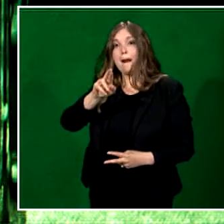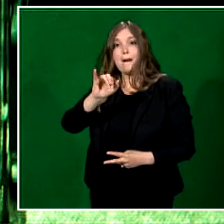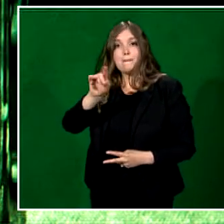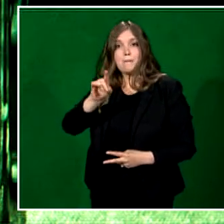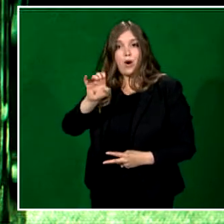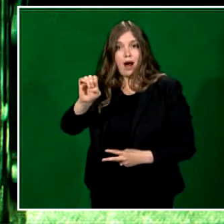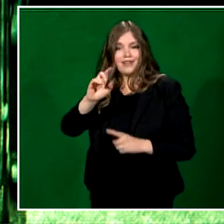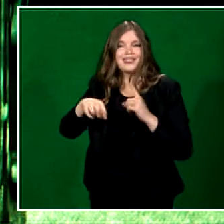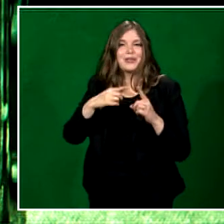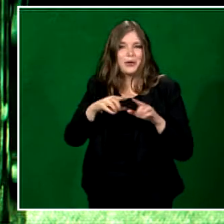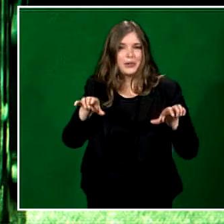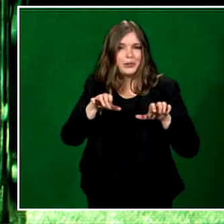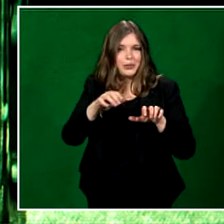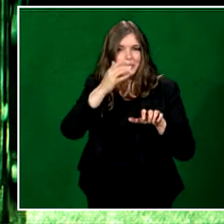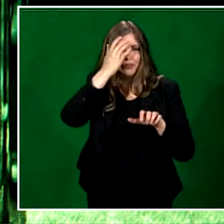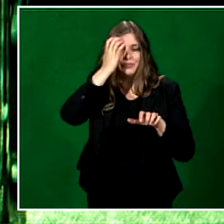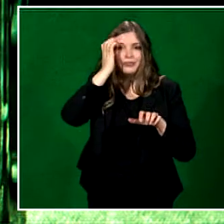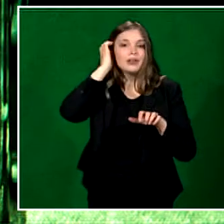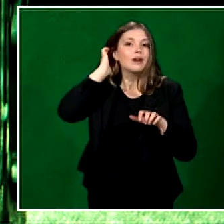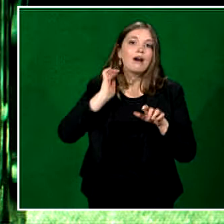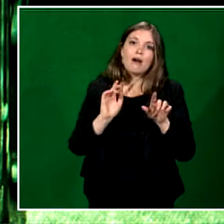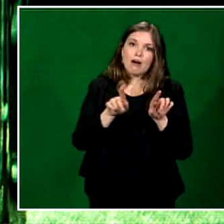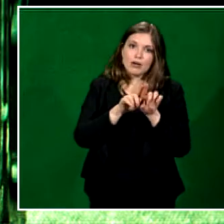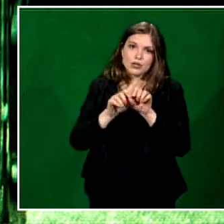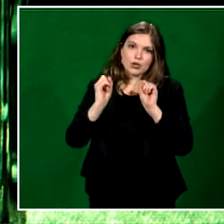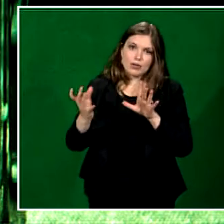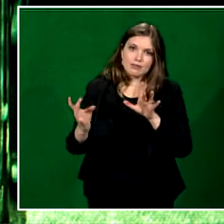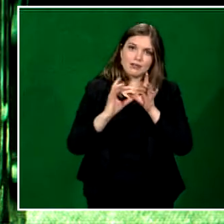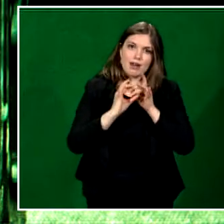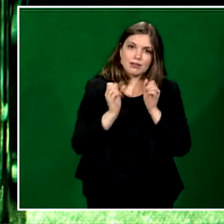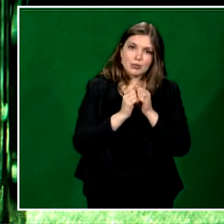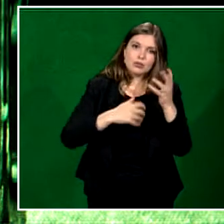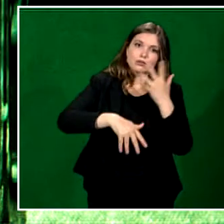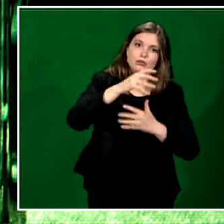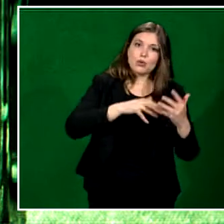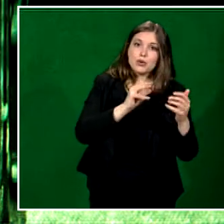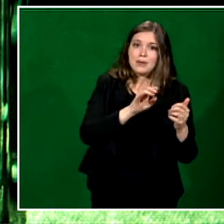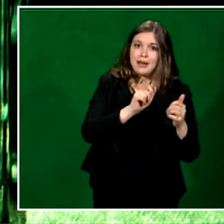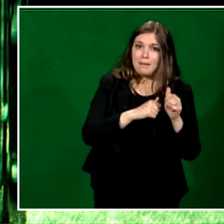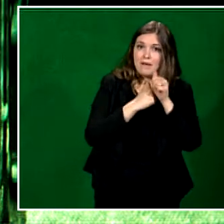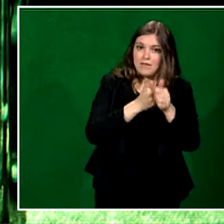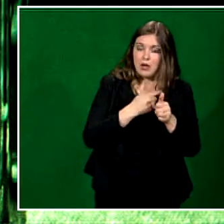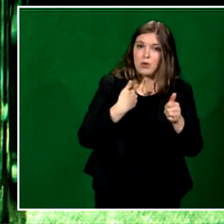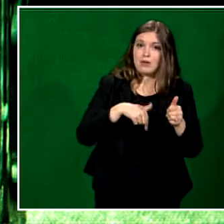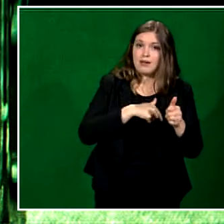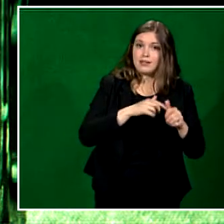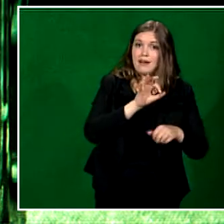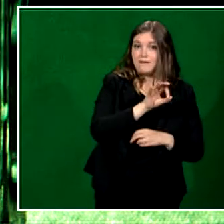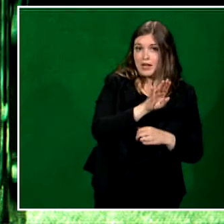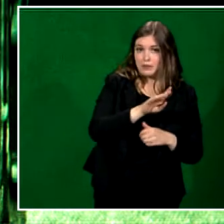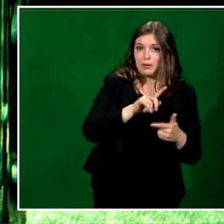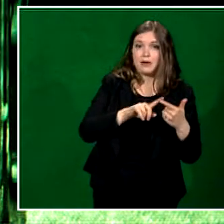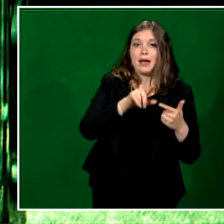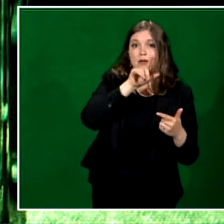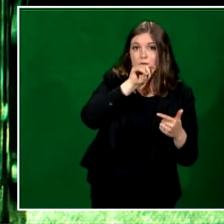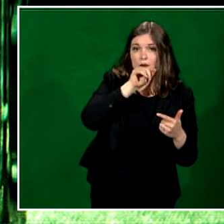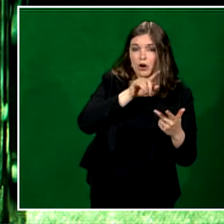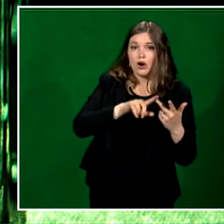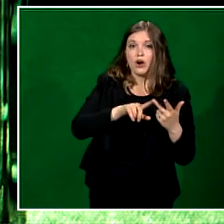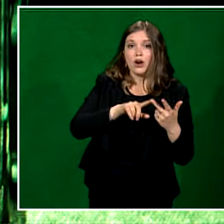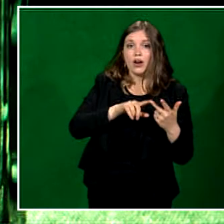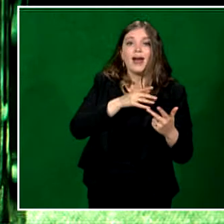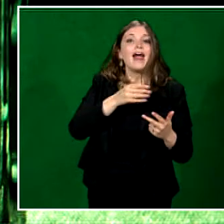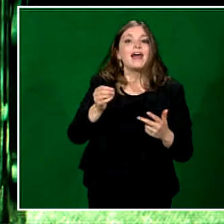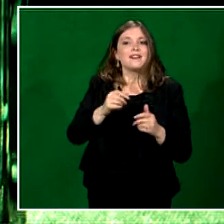Also, be sure to connect with us on social media by following Wege Prize on Facebook and Twitter, and by following KCAD